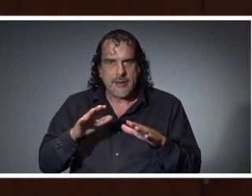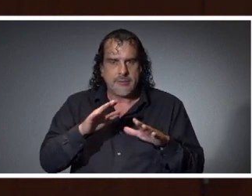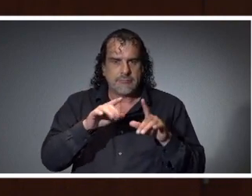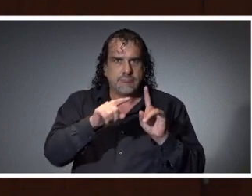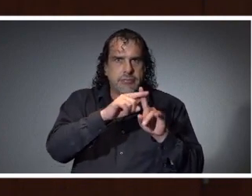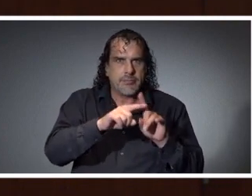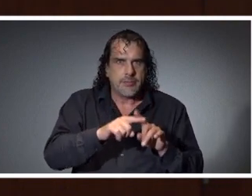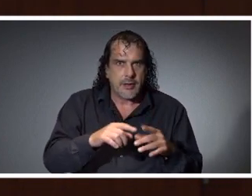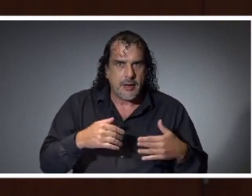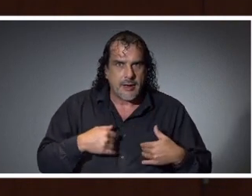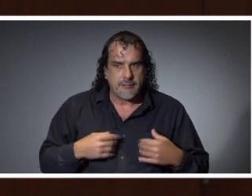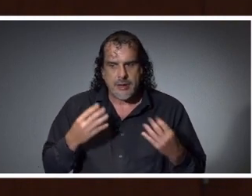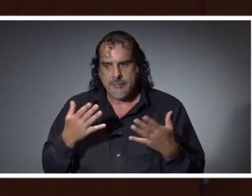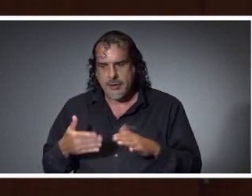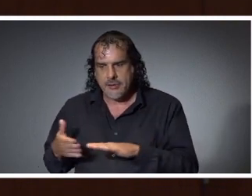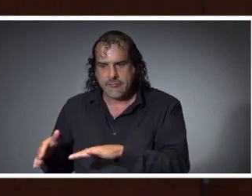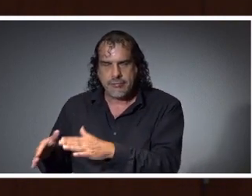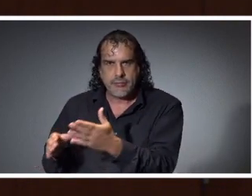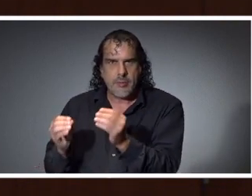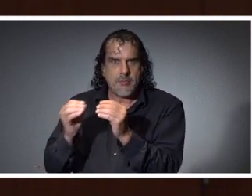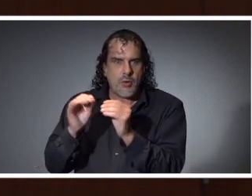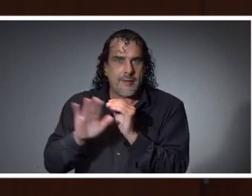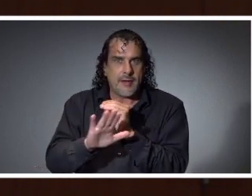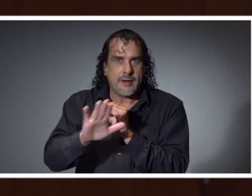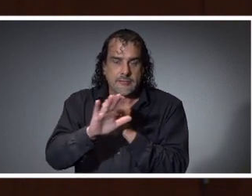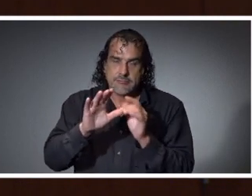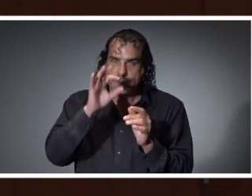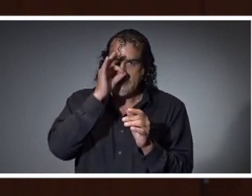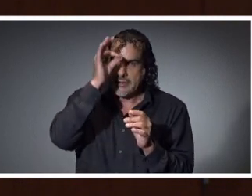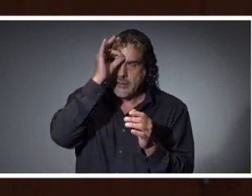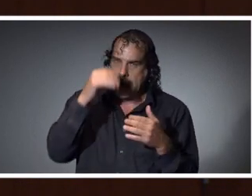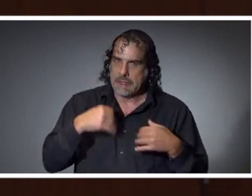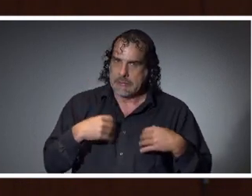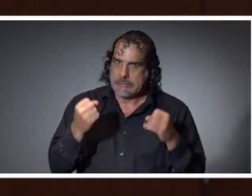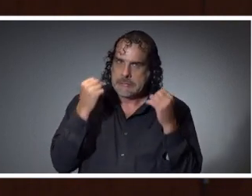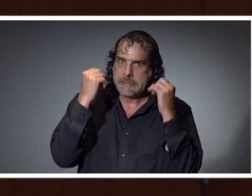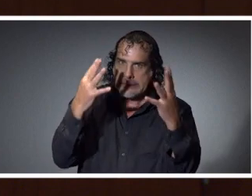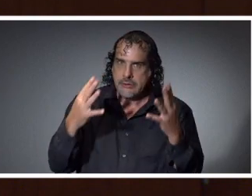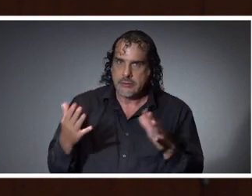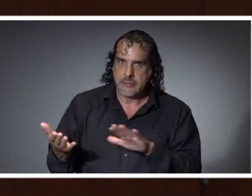and mortality, and there certainly has been a lot of mortality. So we'll